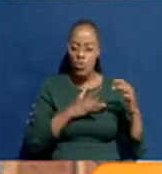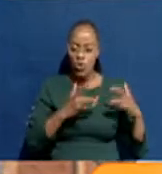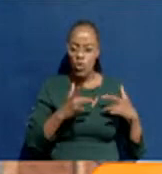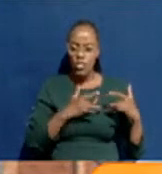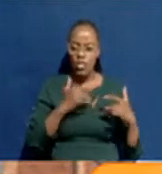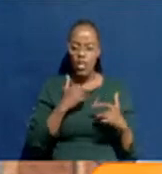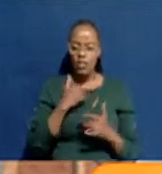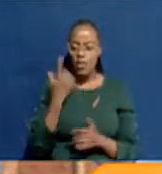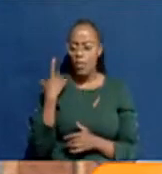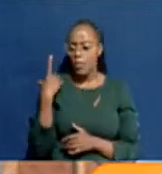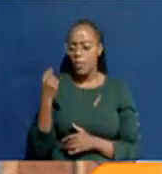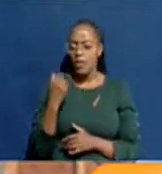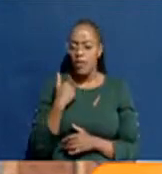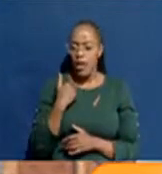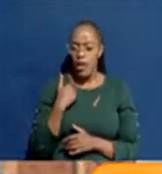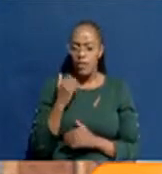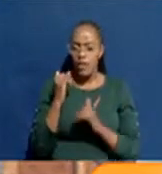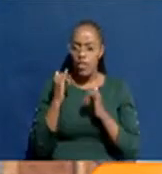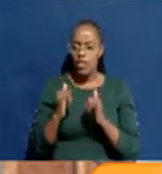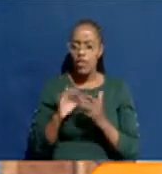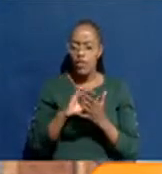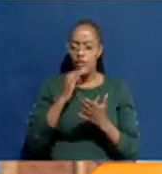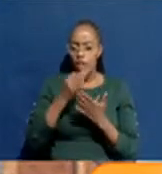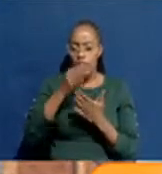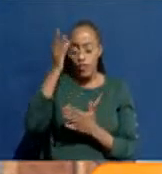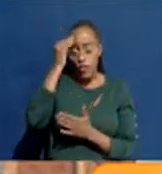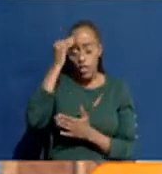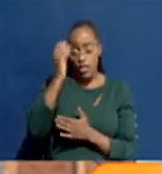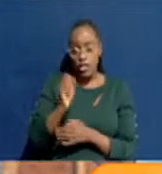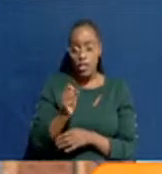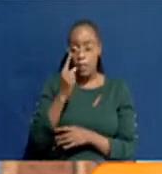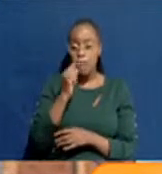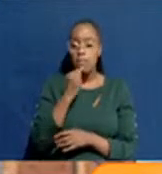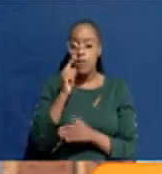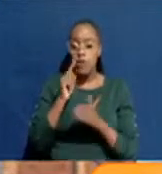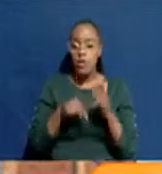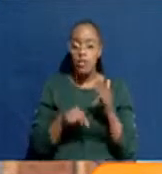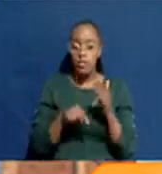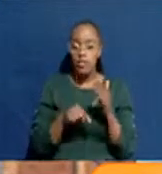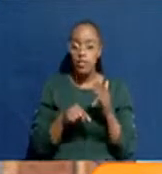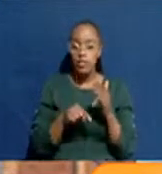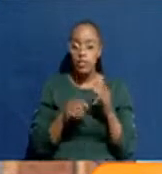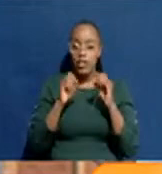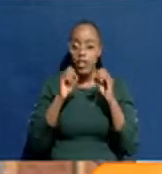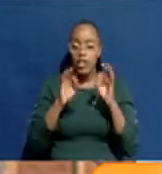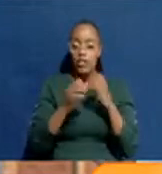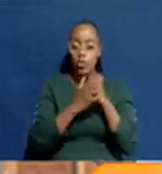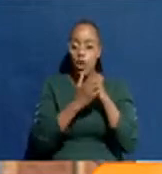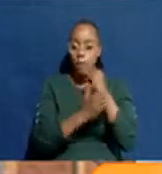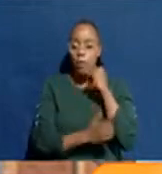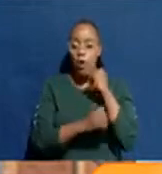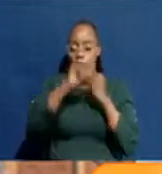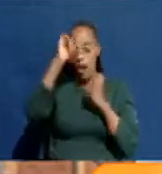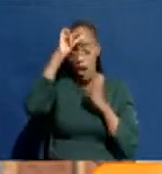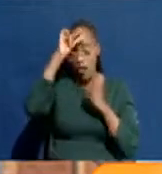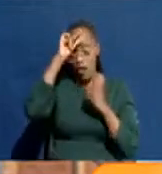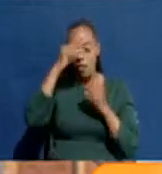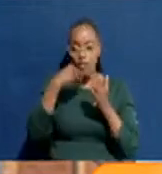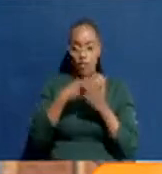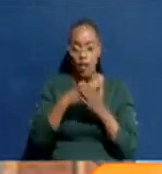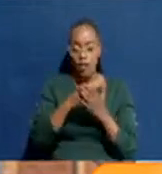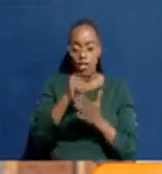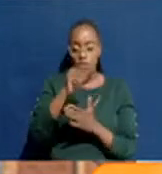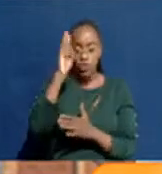that recently there's a new funding model for education that came out? And it says that if you're poor, the government is going to finance